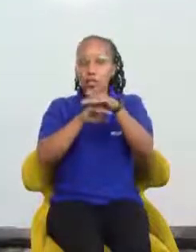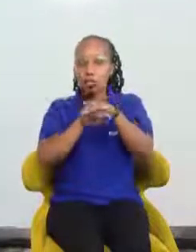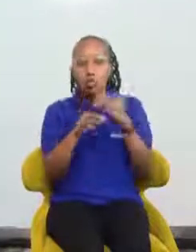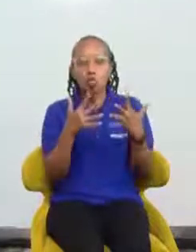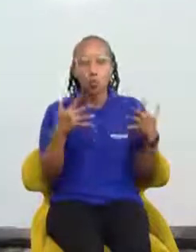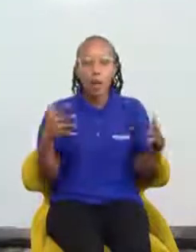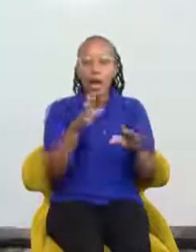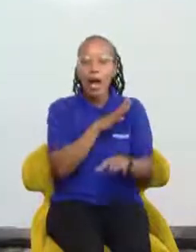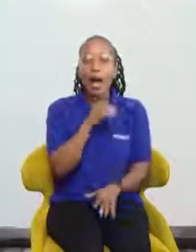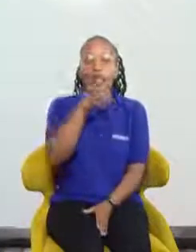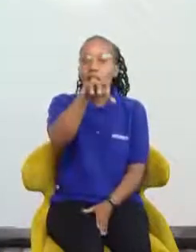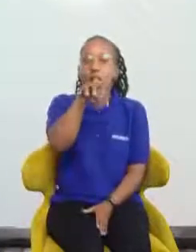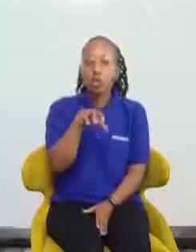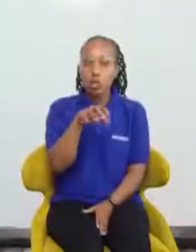infrastructure and